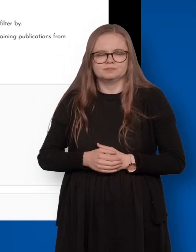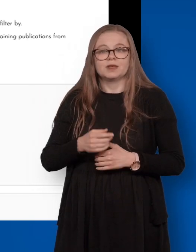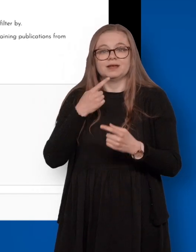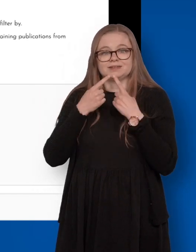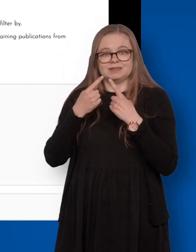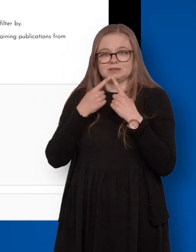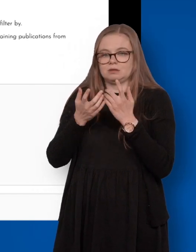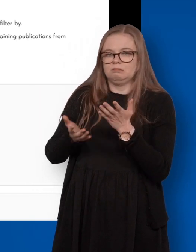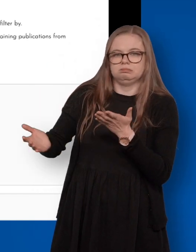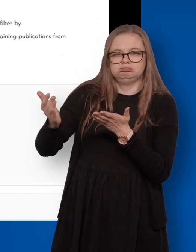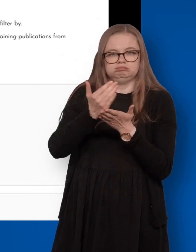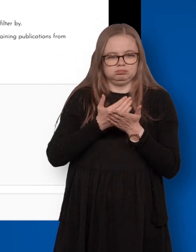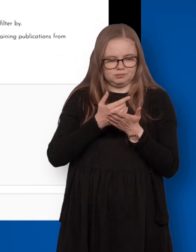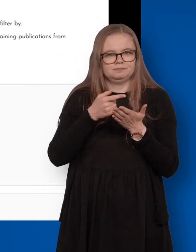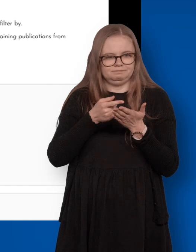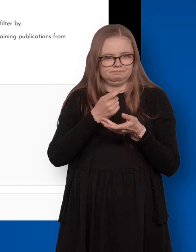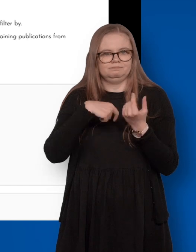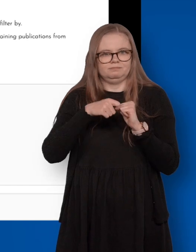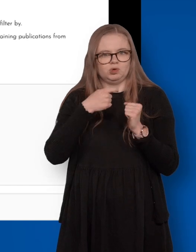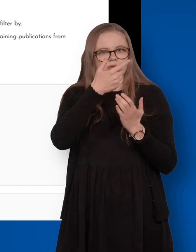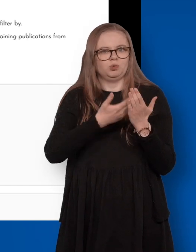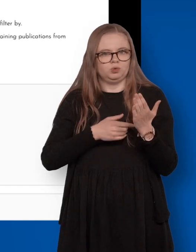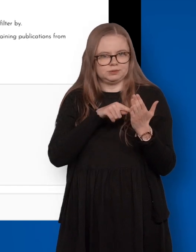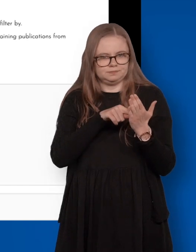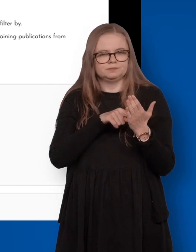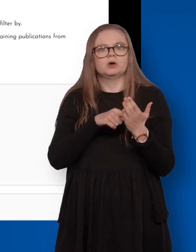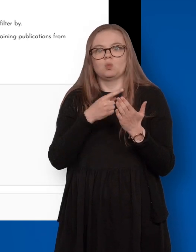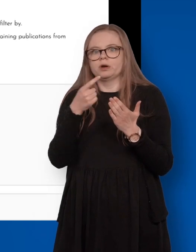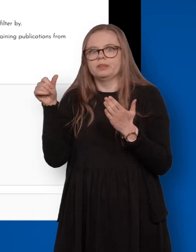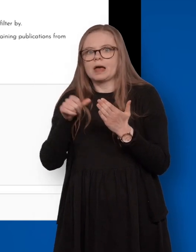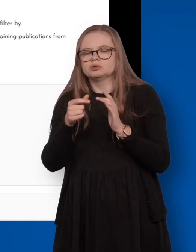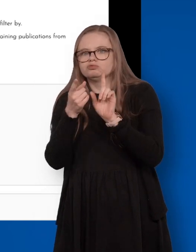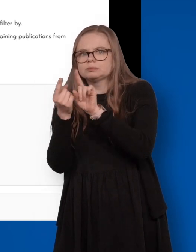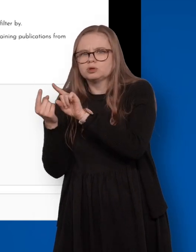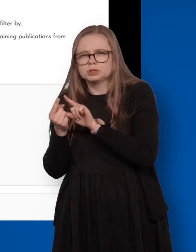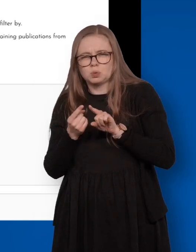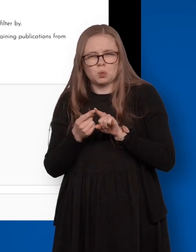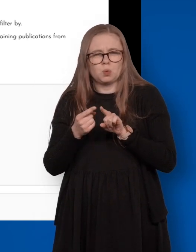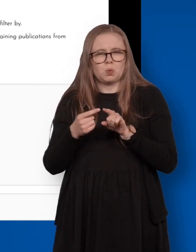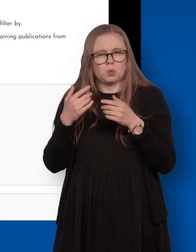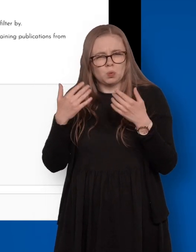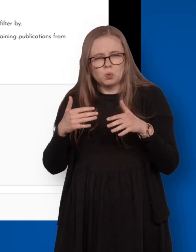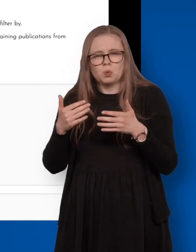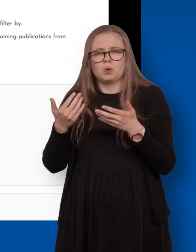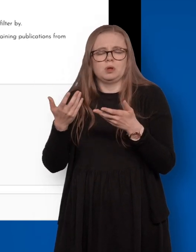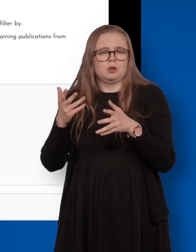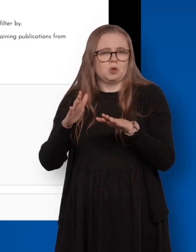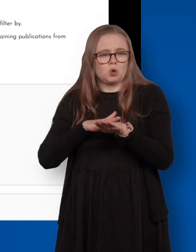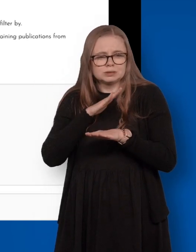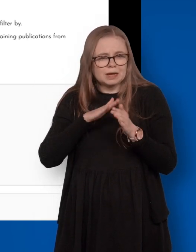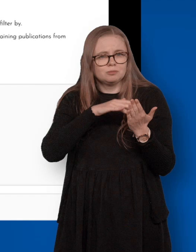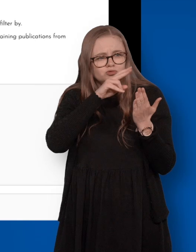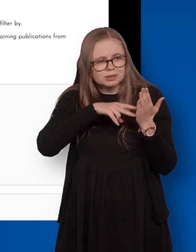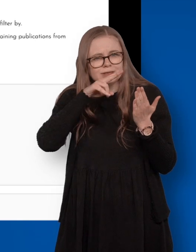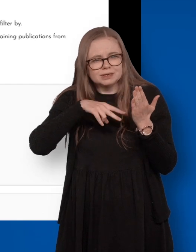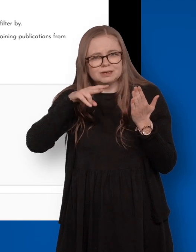that survey into a report. And obviously, as you can see, with 1,000 responses, that's going to take quite a long time to read, and that gets more and